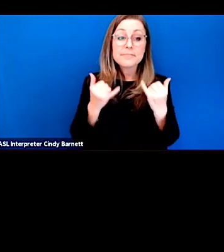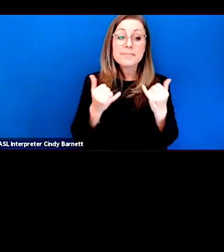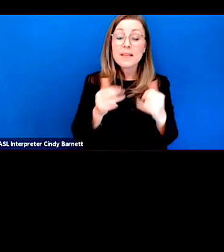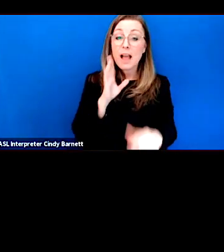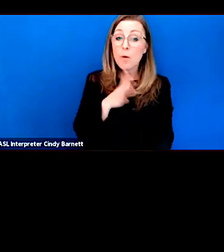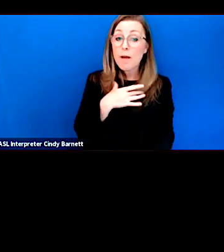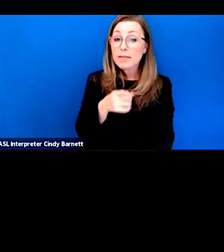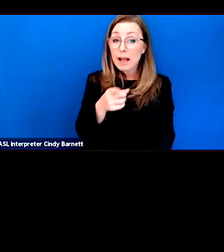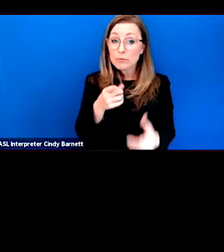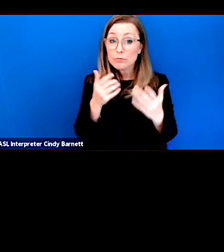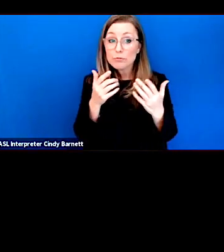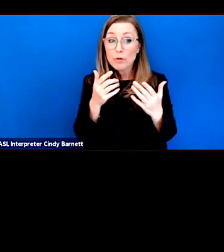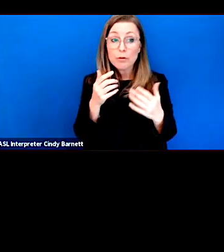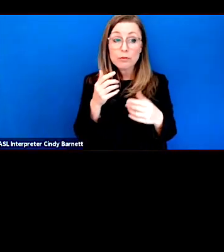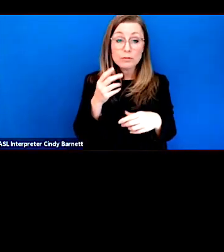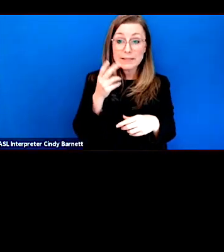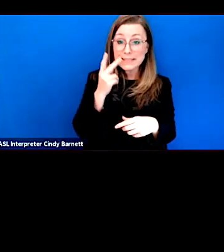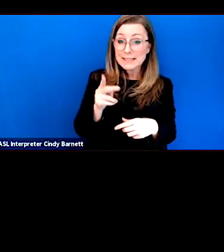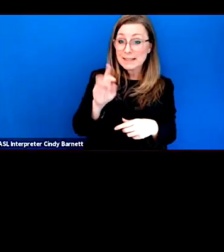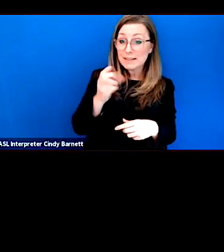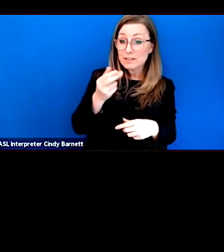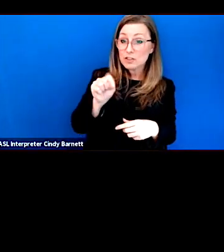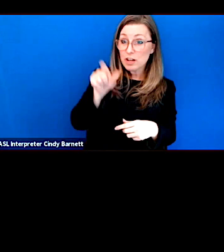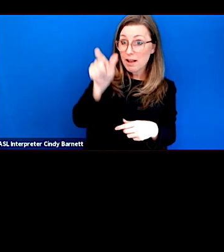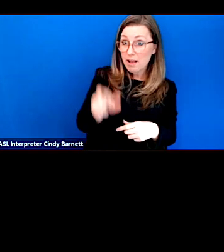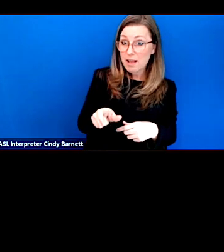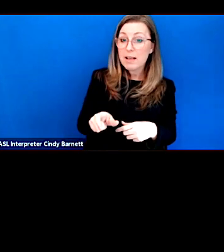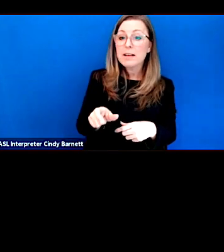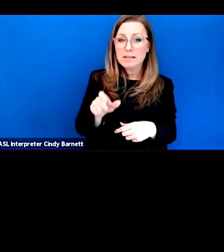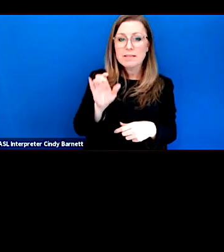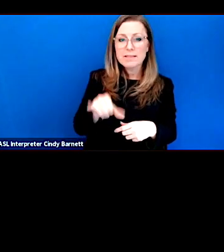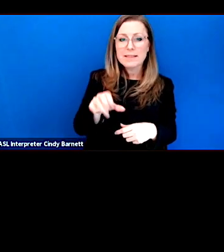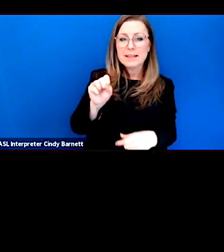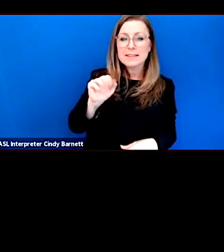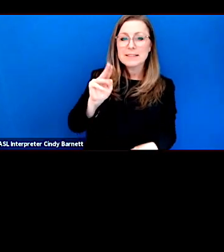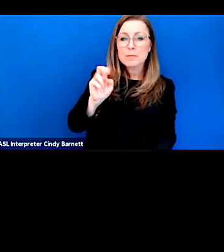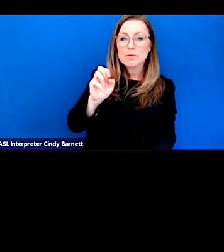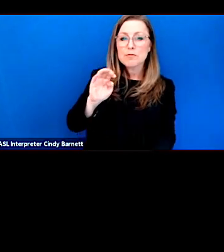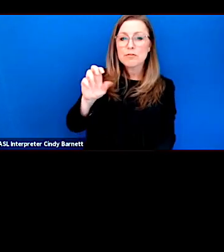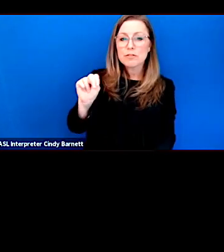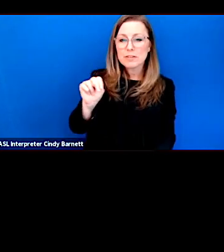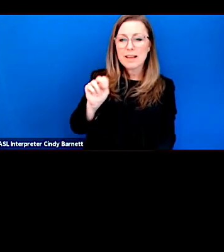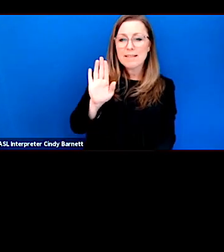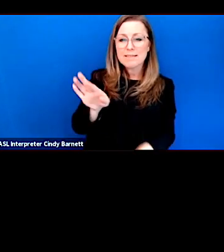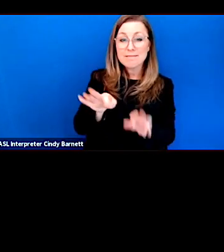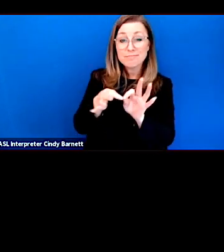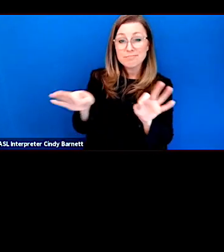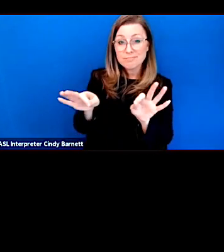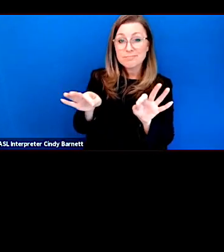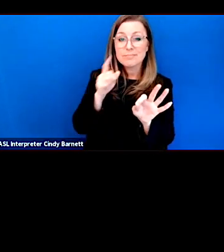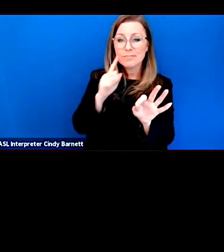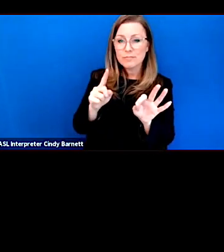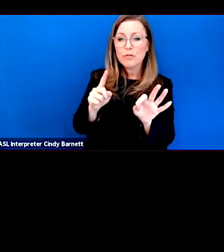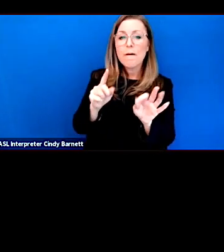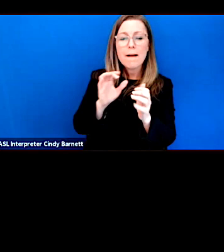that reference, Litzler and Samuelson, how underrepresented minority engineering students derive a sense of belonging from